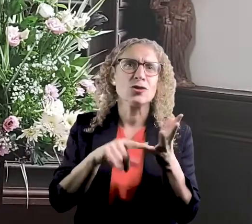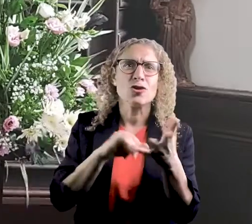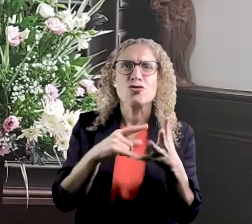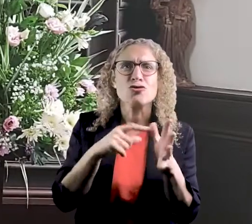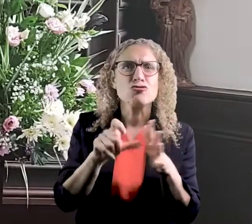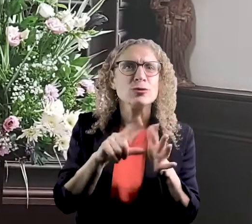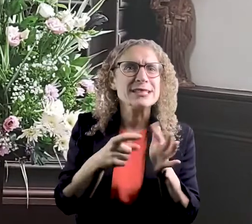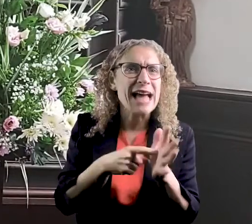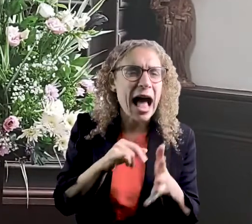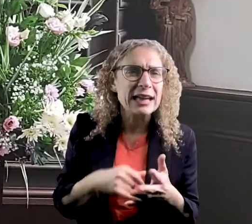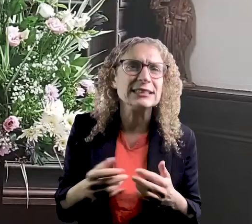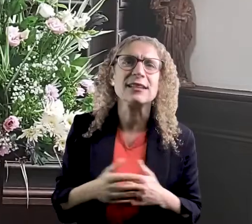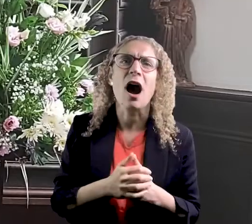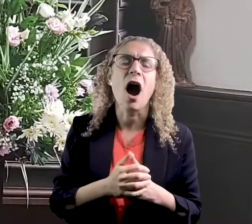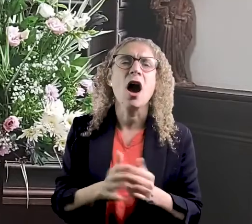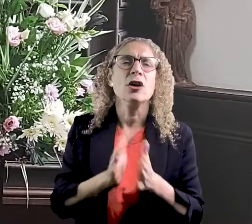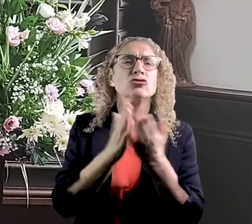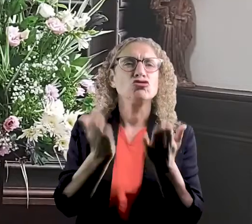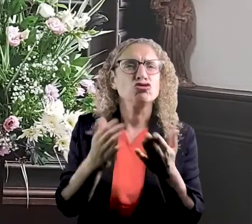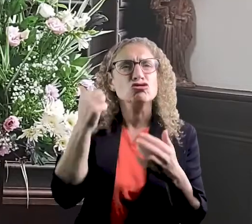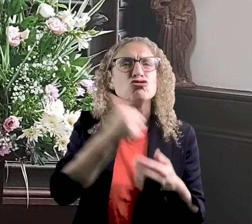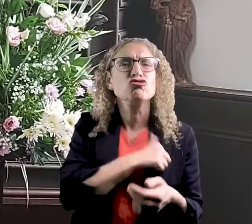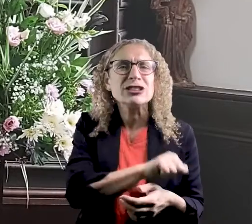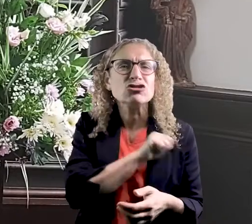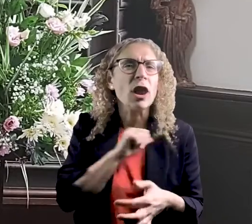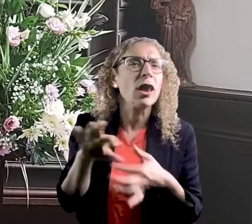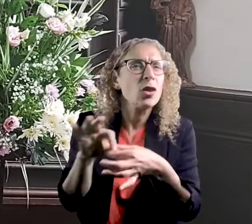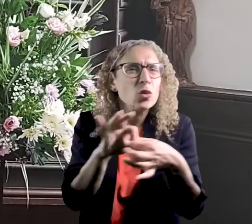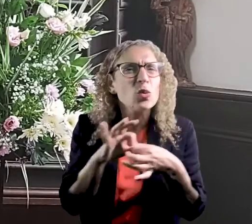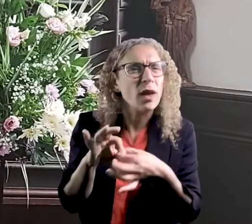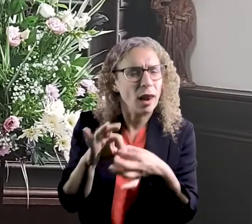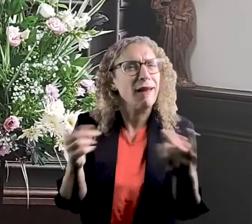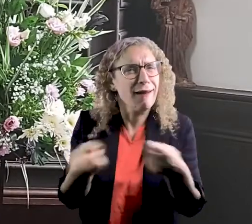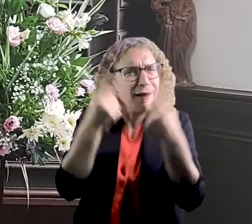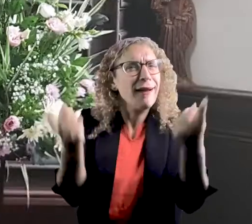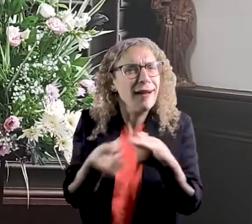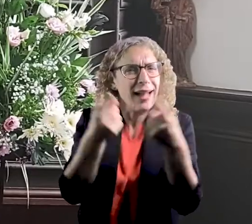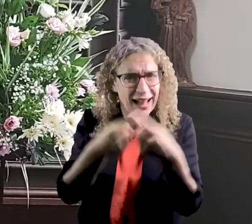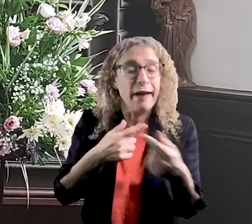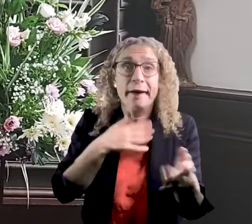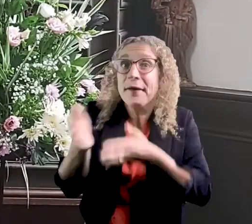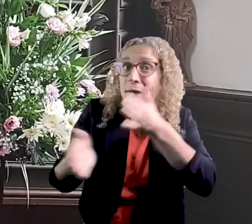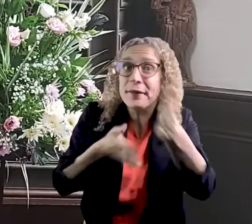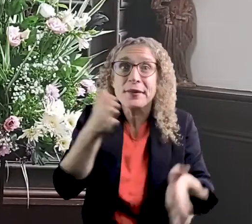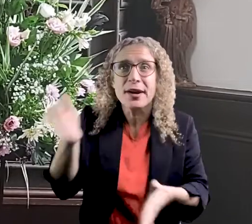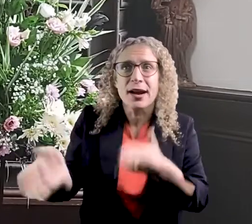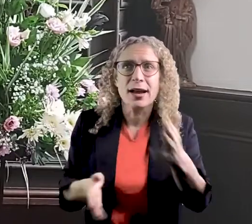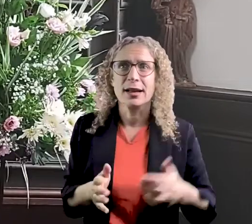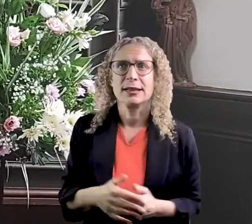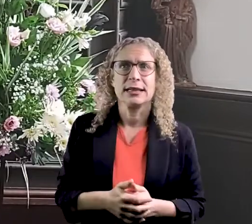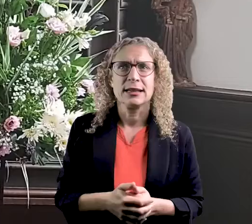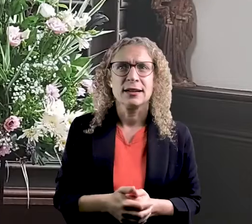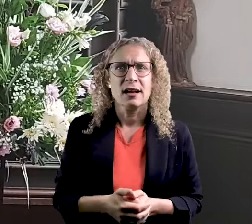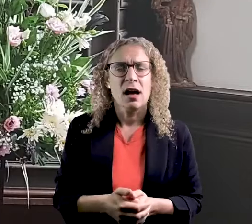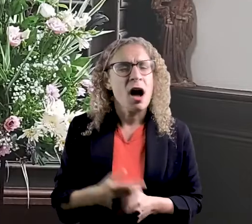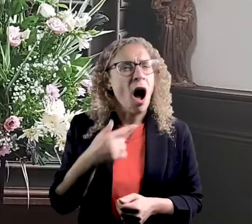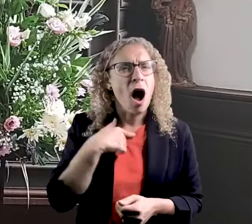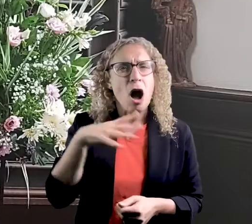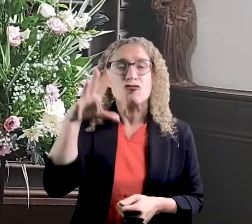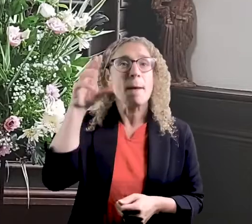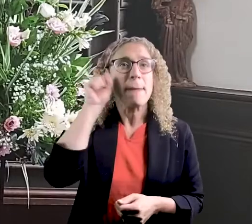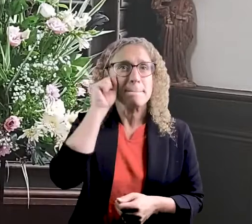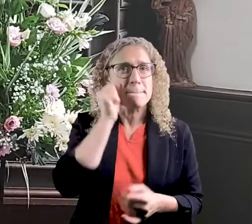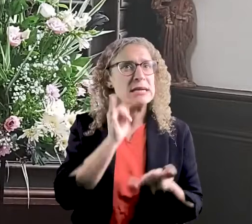and schools, Christian unions. There were other times too when I knew that I had to stand firm for